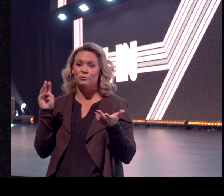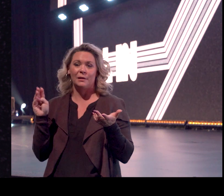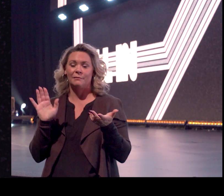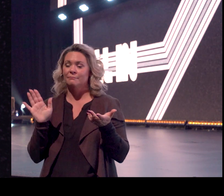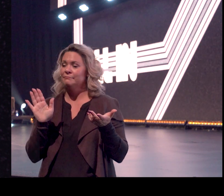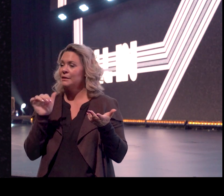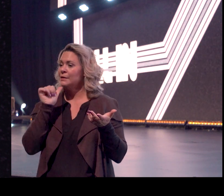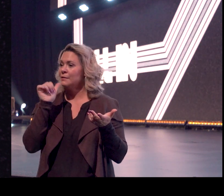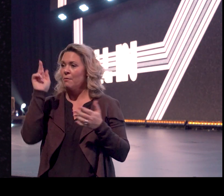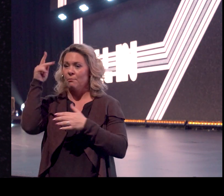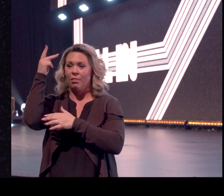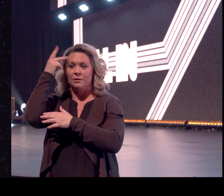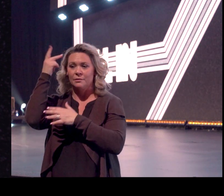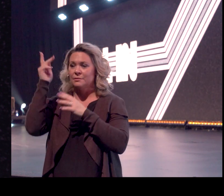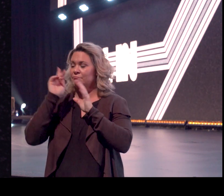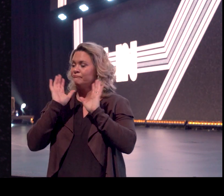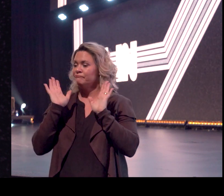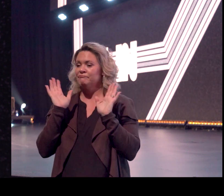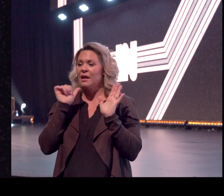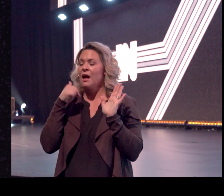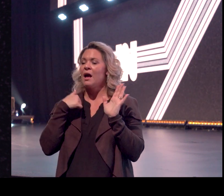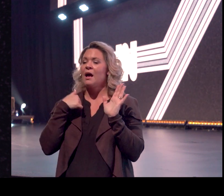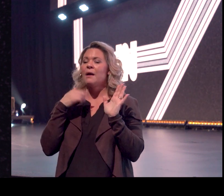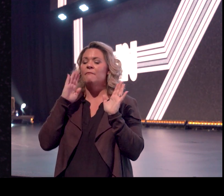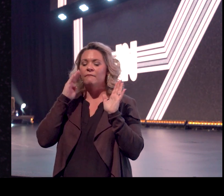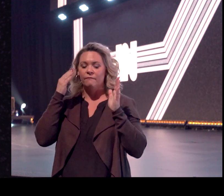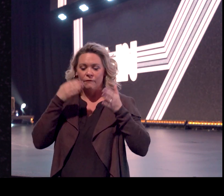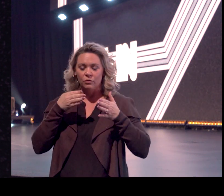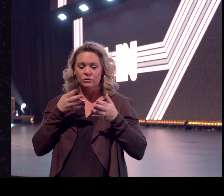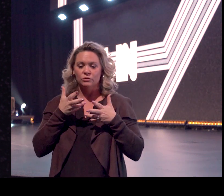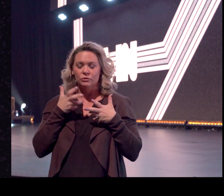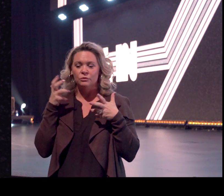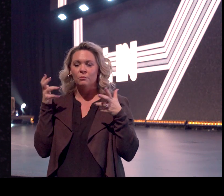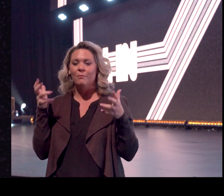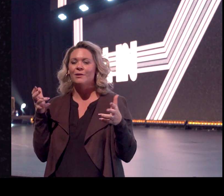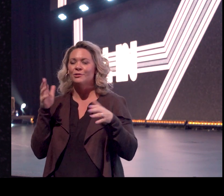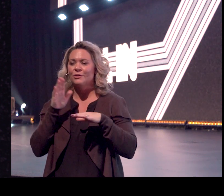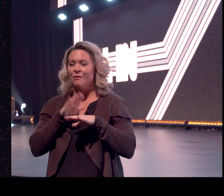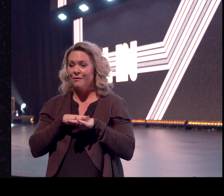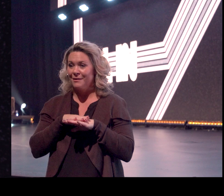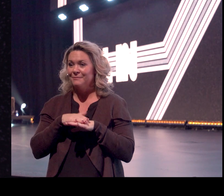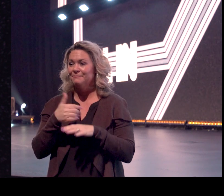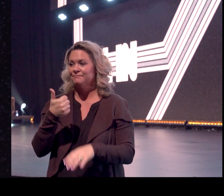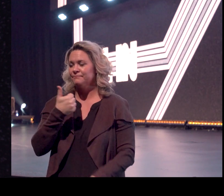It's not social media, not politics. I am focused too much